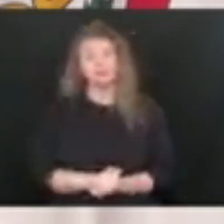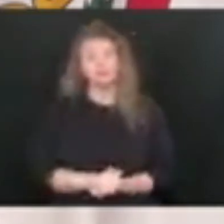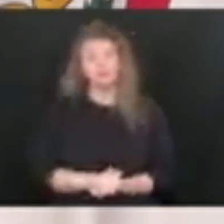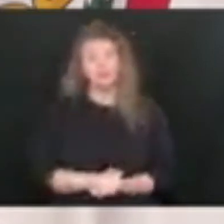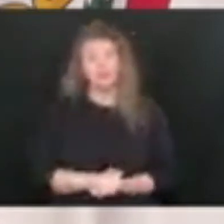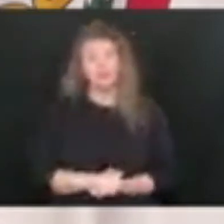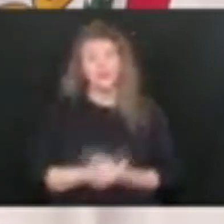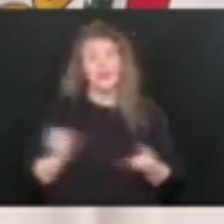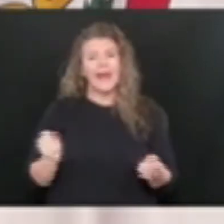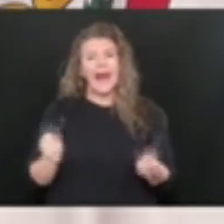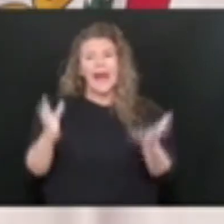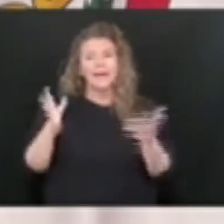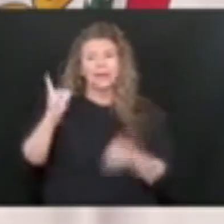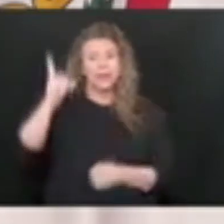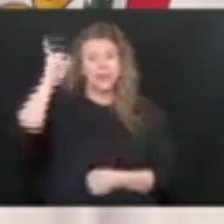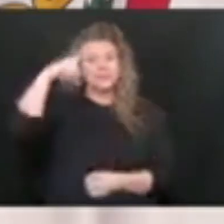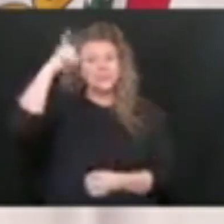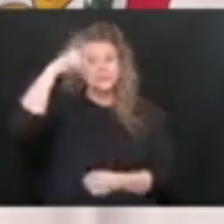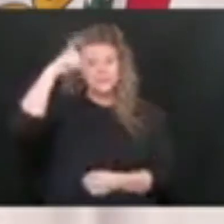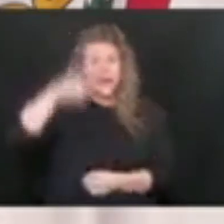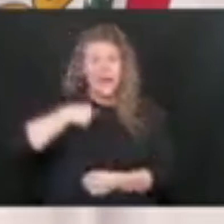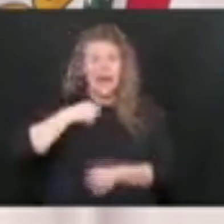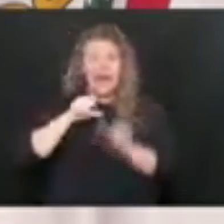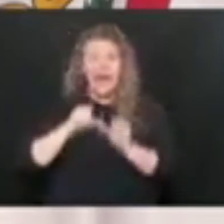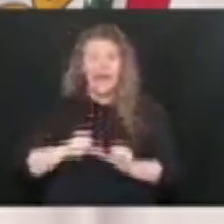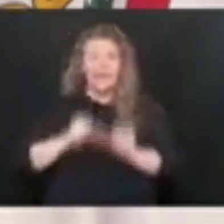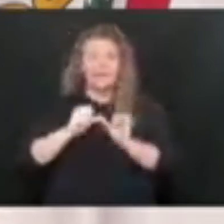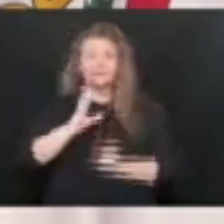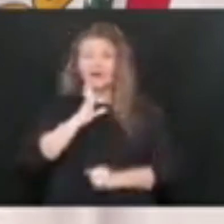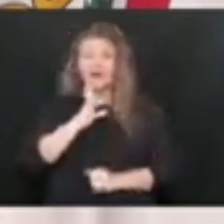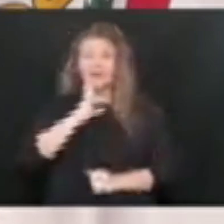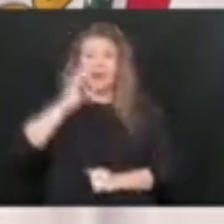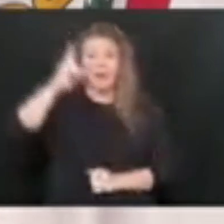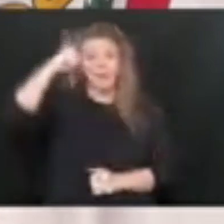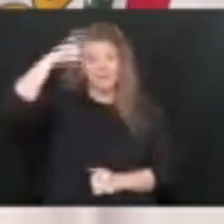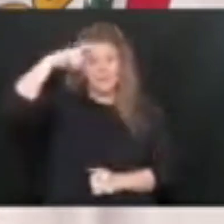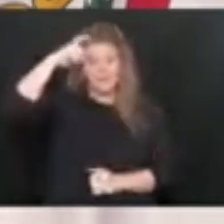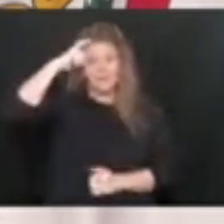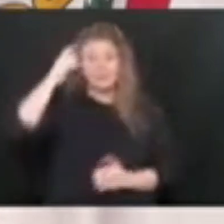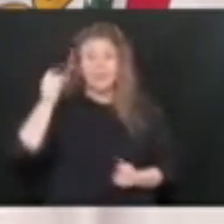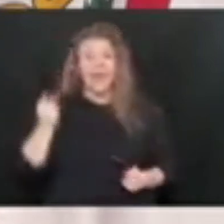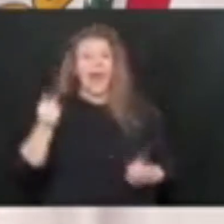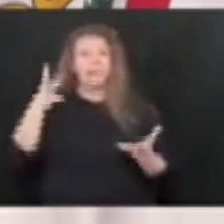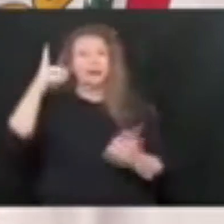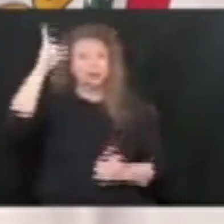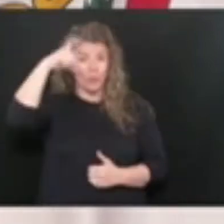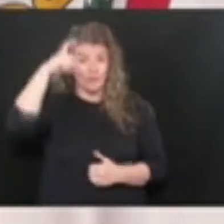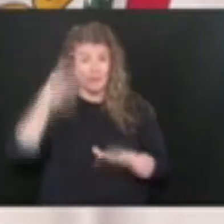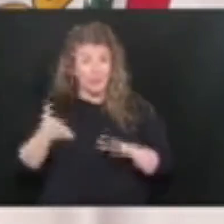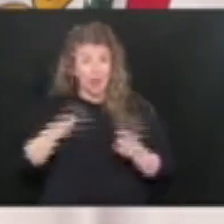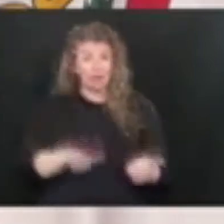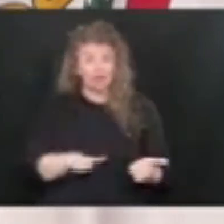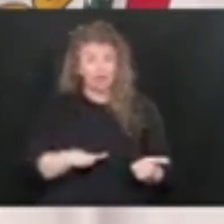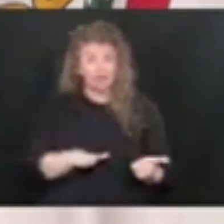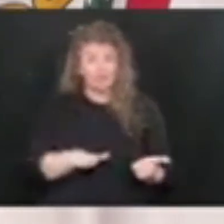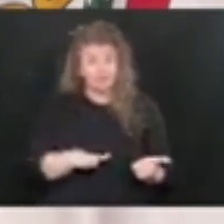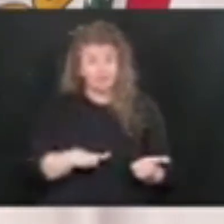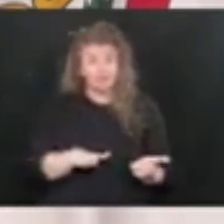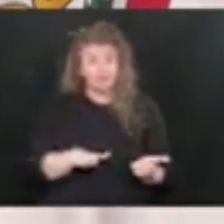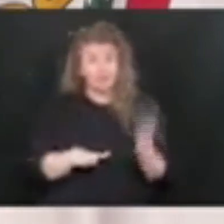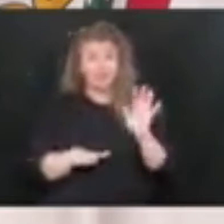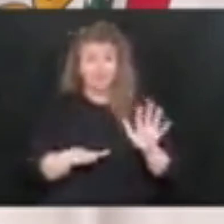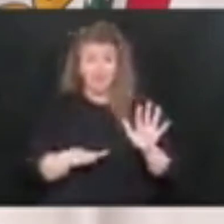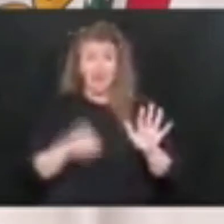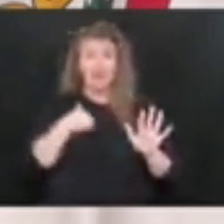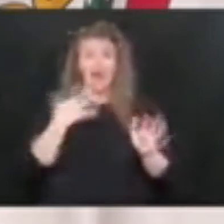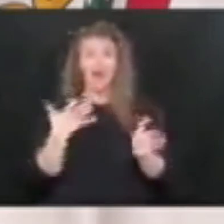How much wisdom? I keep talking about wisdom. But how much wisdom have we lost here? Now, I'm going to